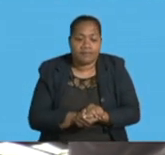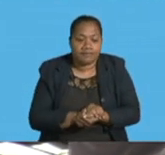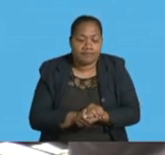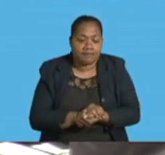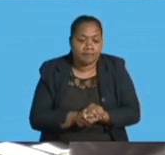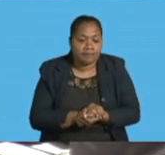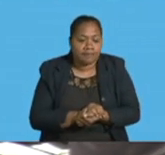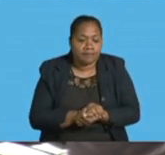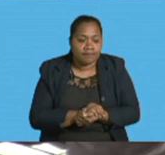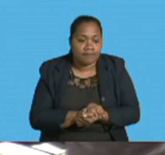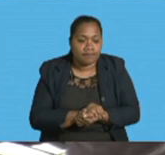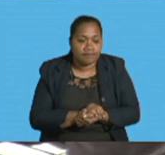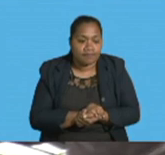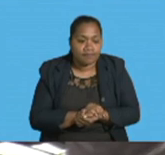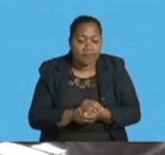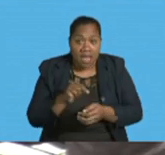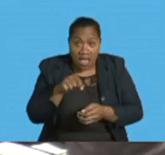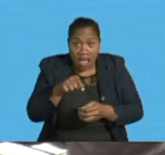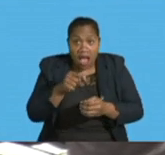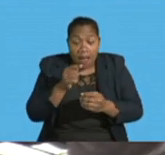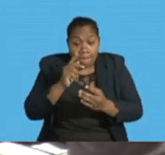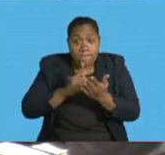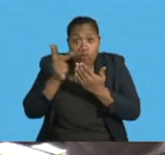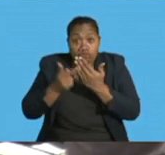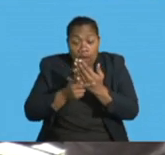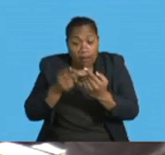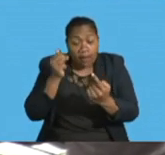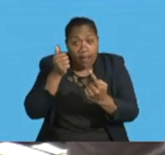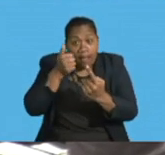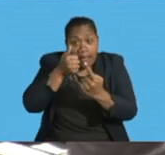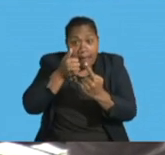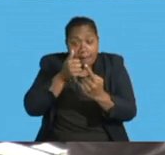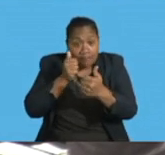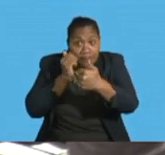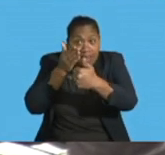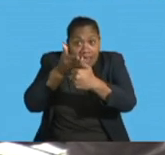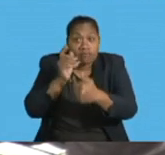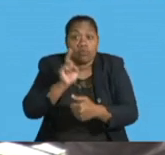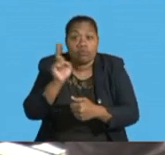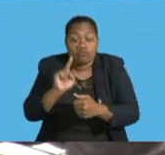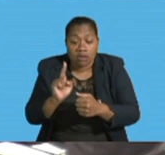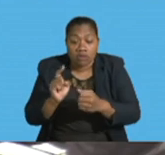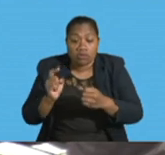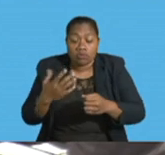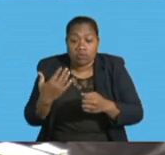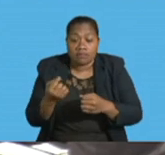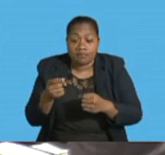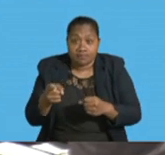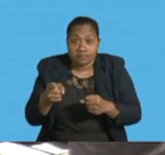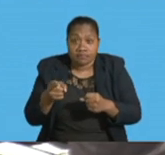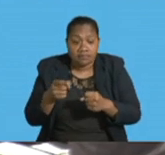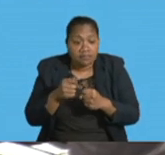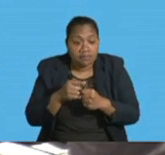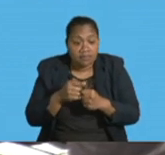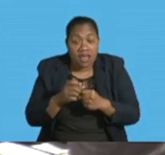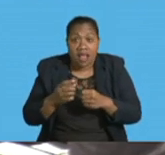Importantly, the project aims to protect the entire coastal ecosystem that supports riparian flatlands.